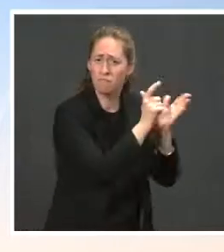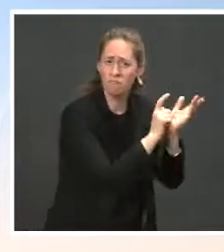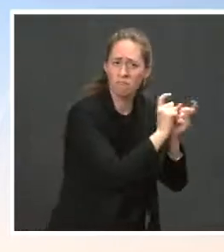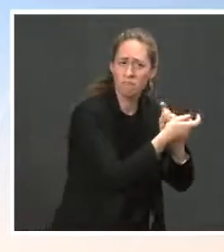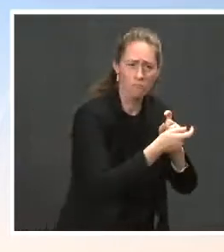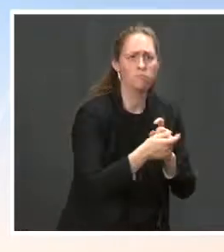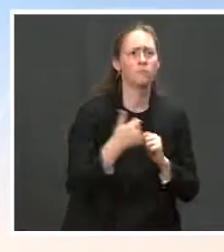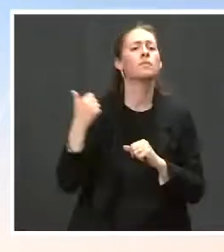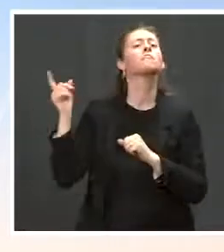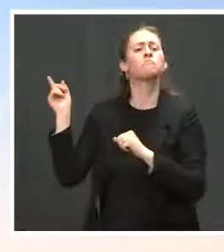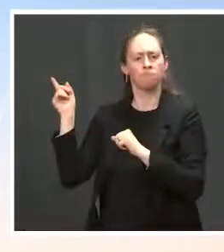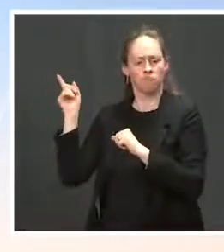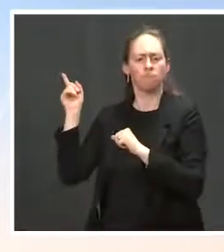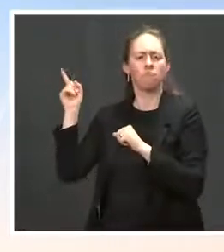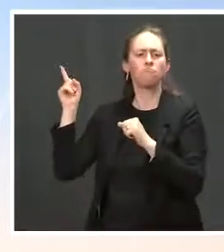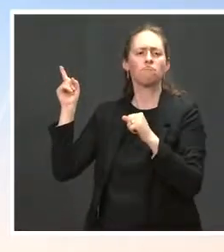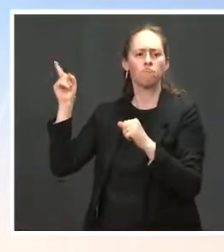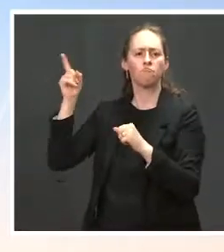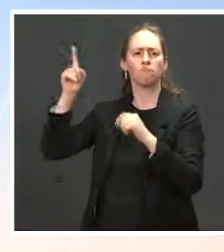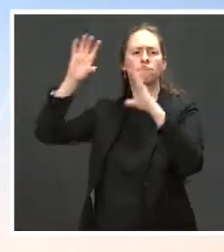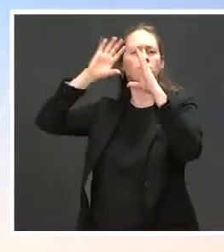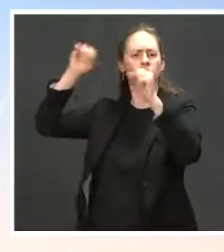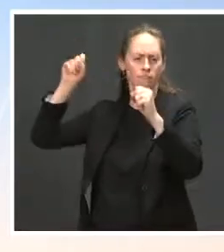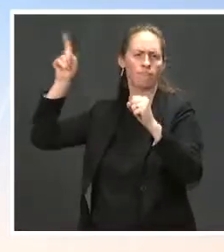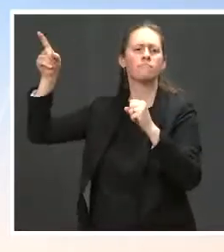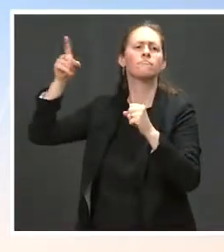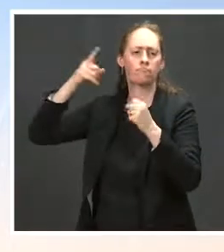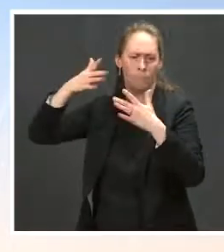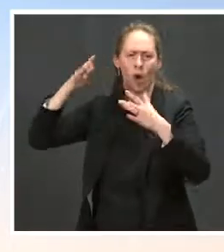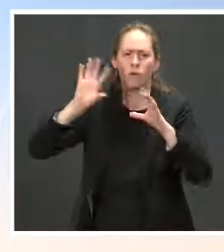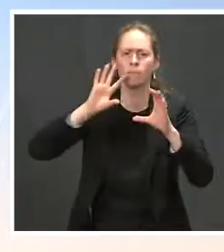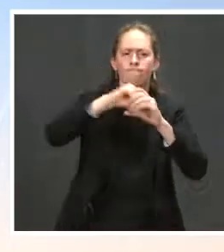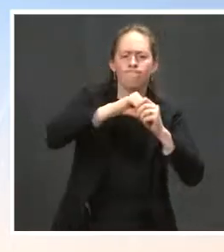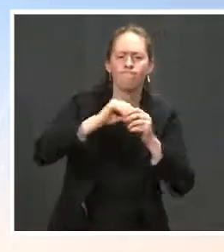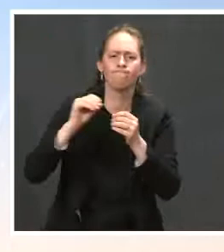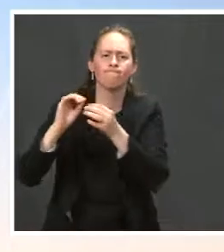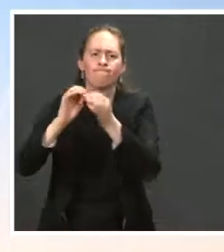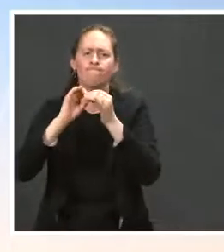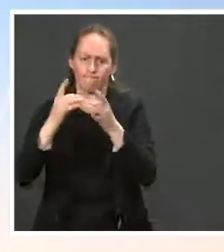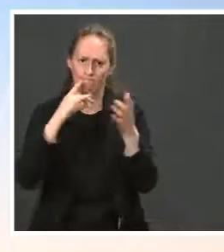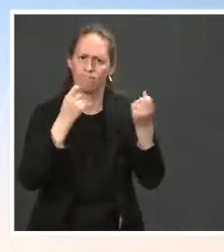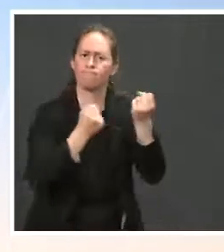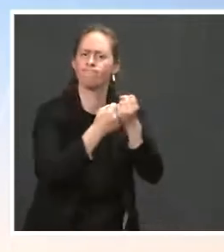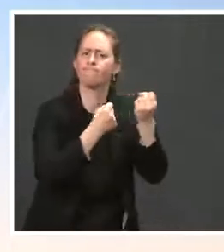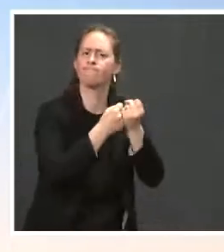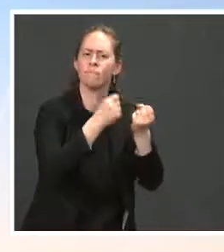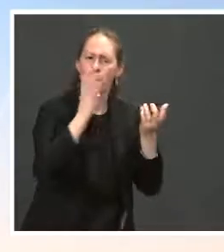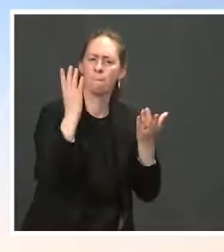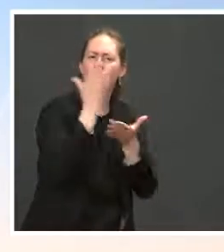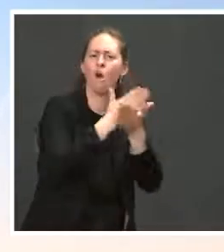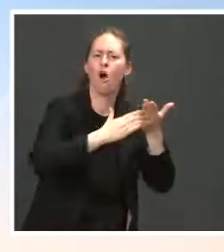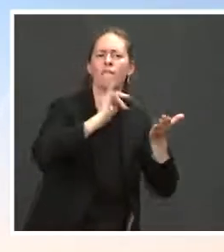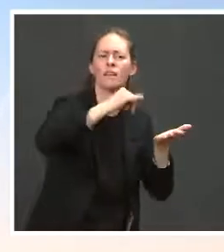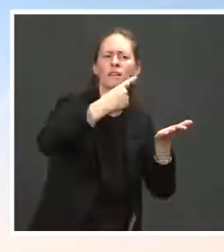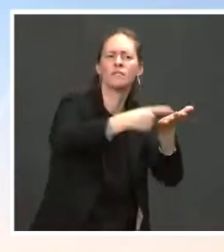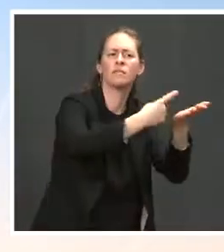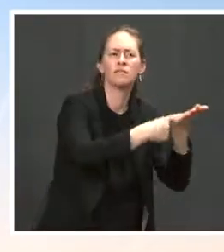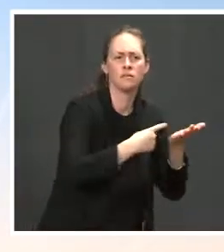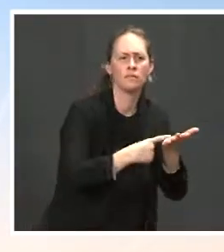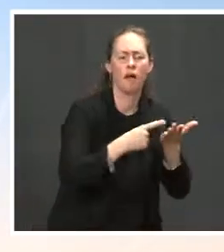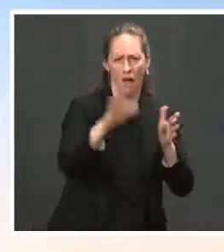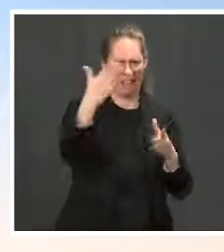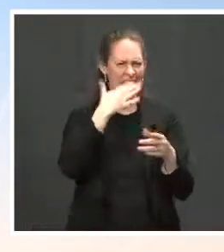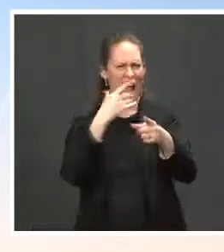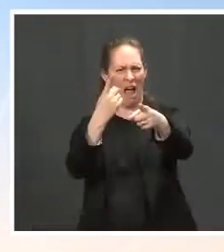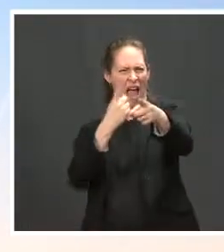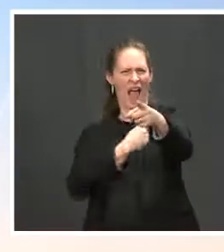last week. And this was a prominent part, an important part of that conversation. And I wasn't intending to send, so I appreciate you asking, I wasn't